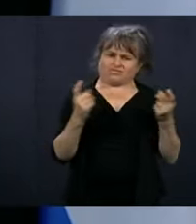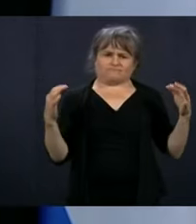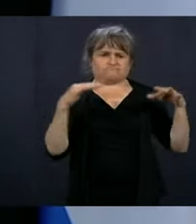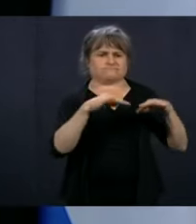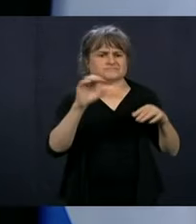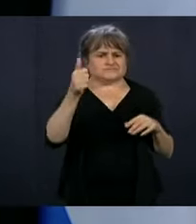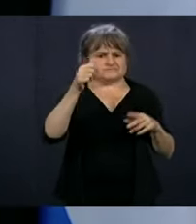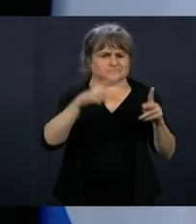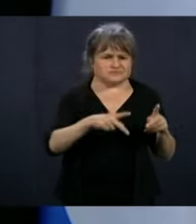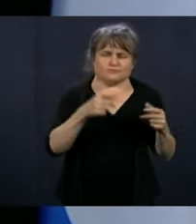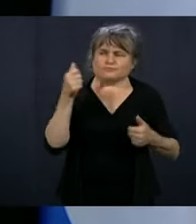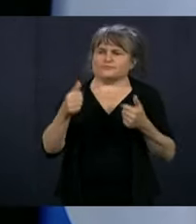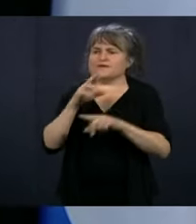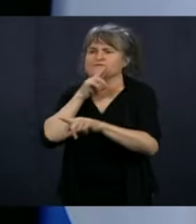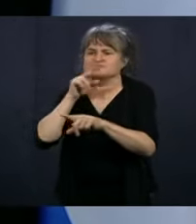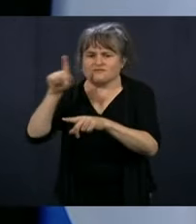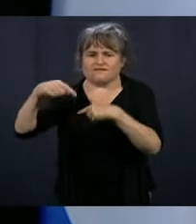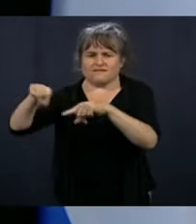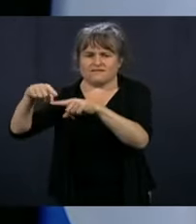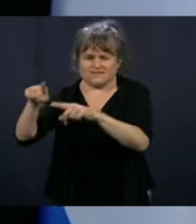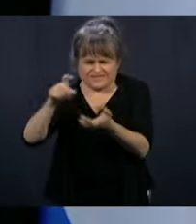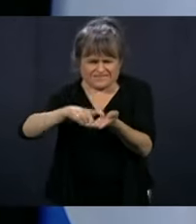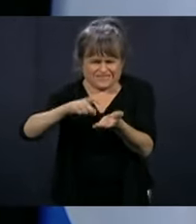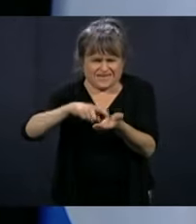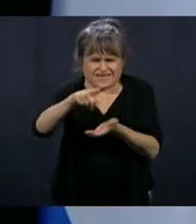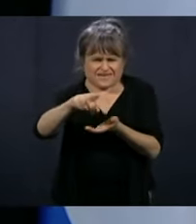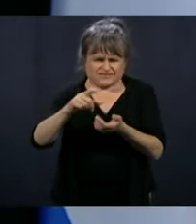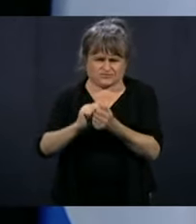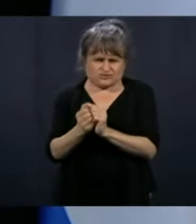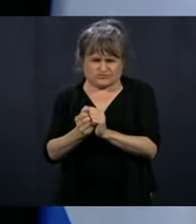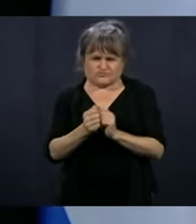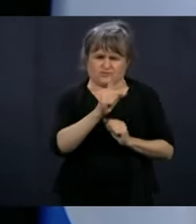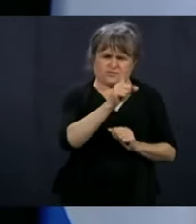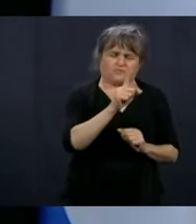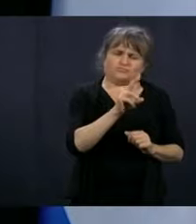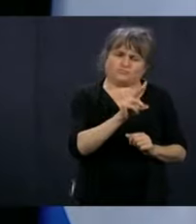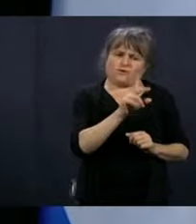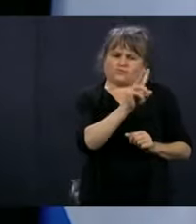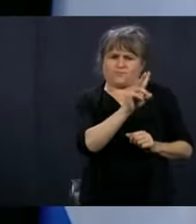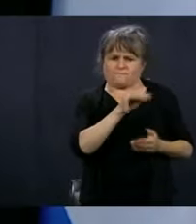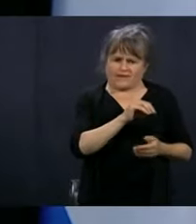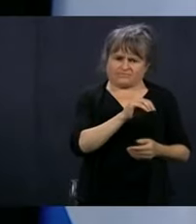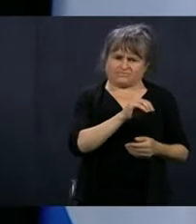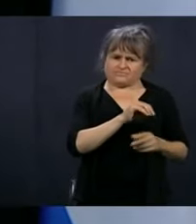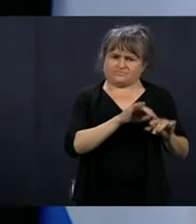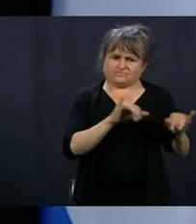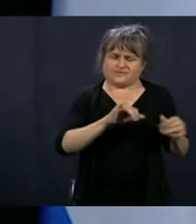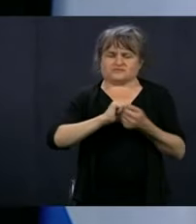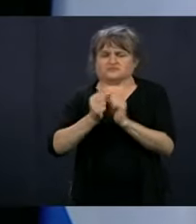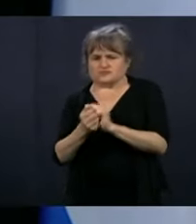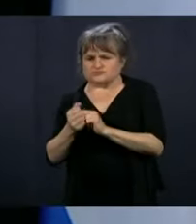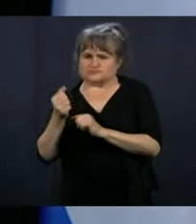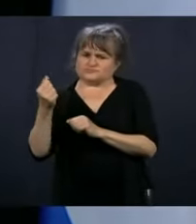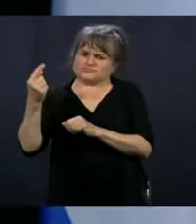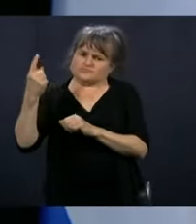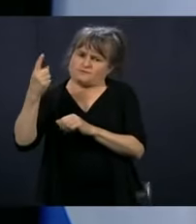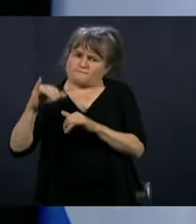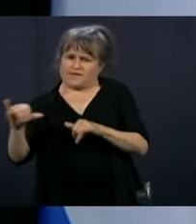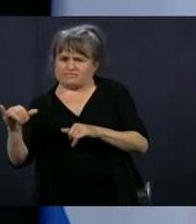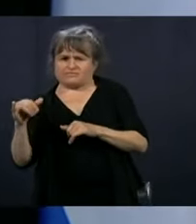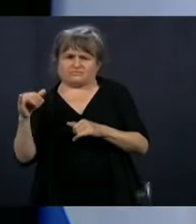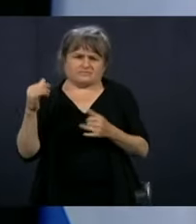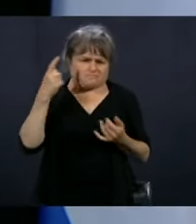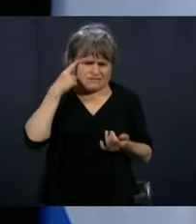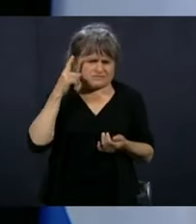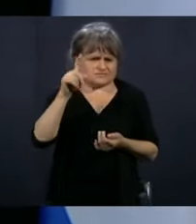well. So when could you at least give some kind of indication? I will tell you, I'm not going to tell you the day, but I would